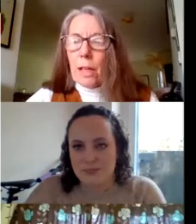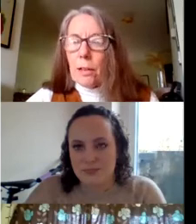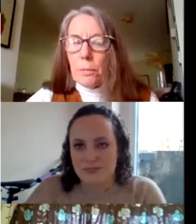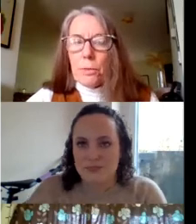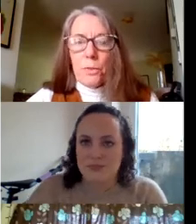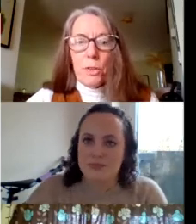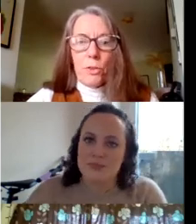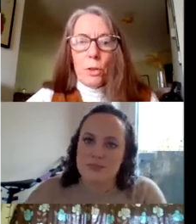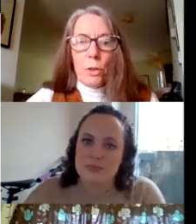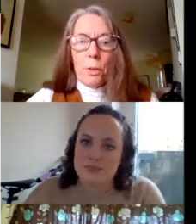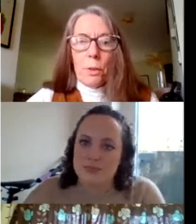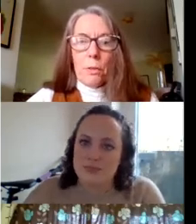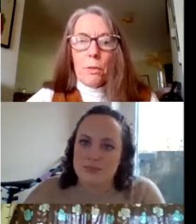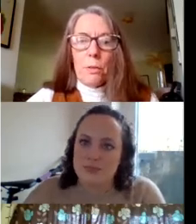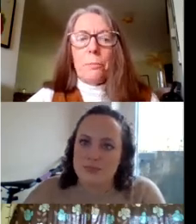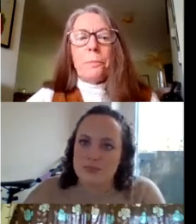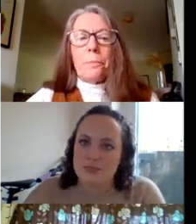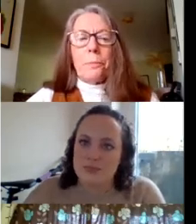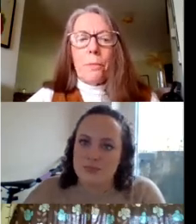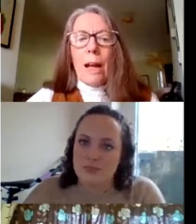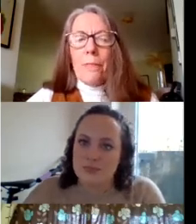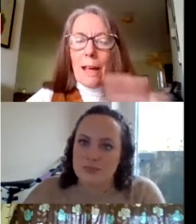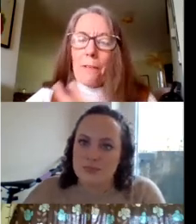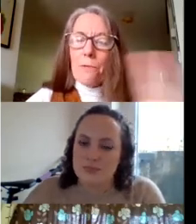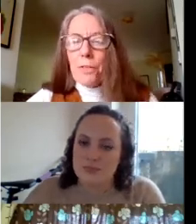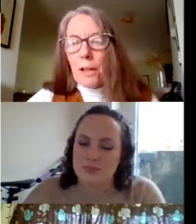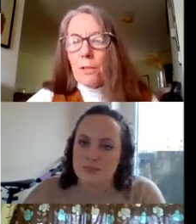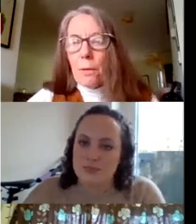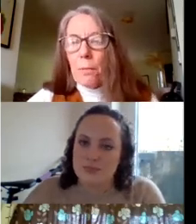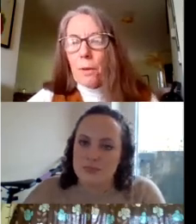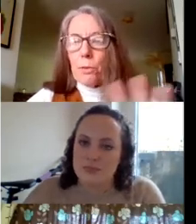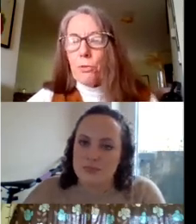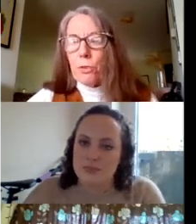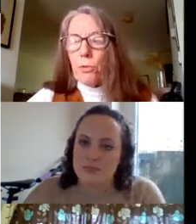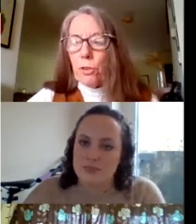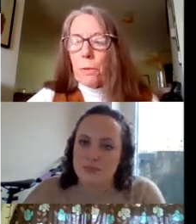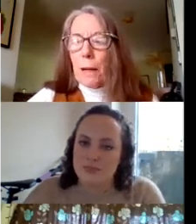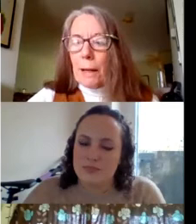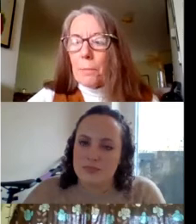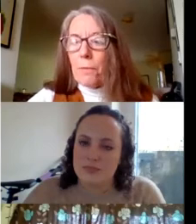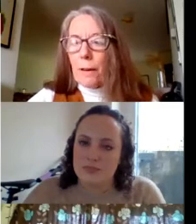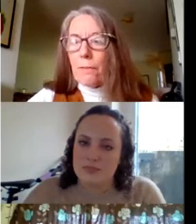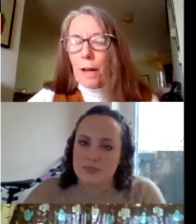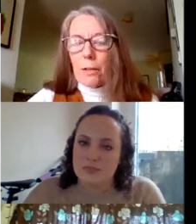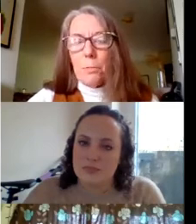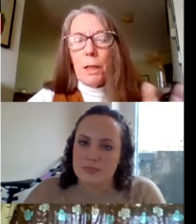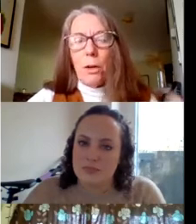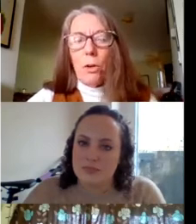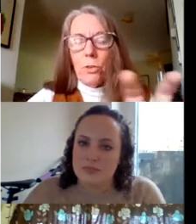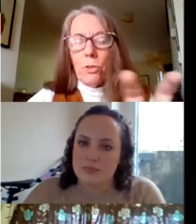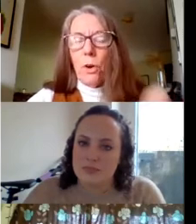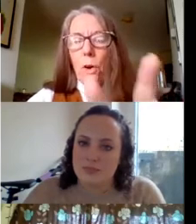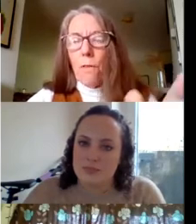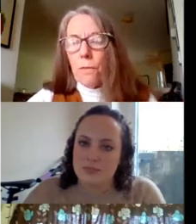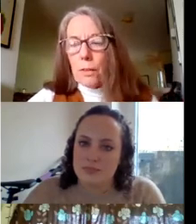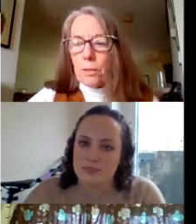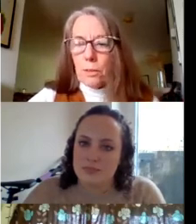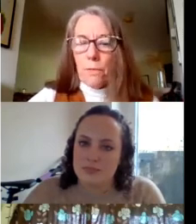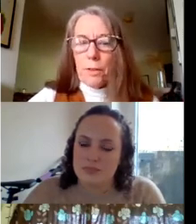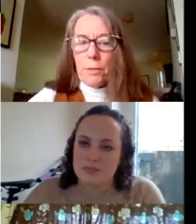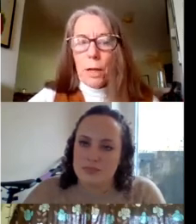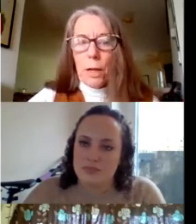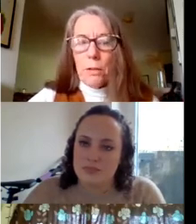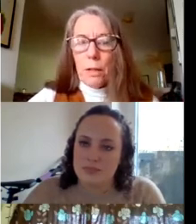the asylum was first opened, and that everything around them was to remind them of that fact because of